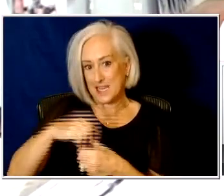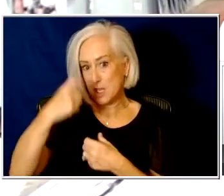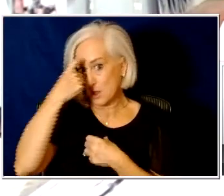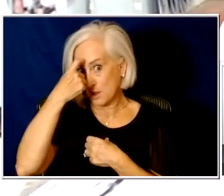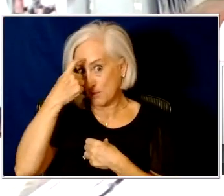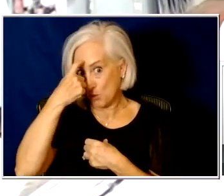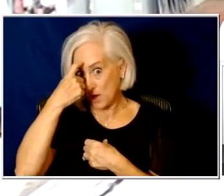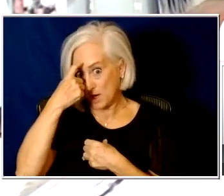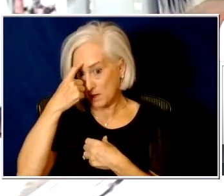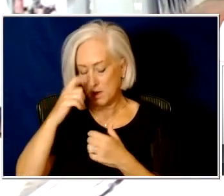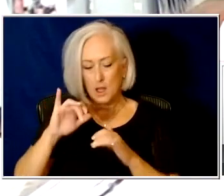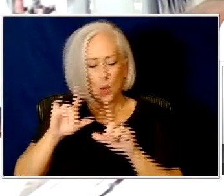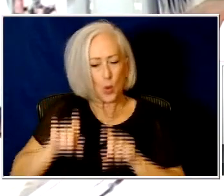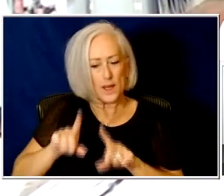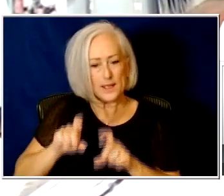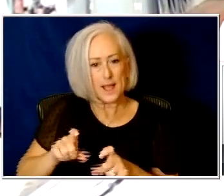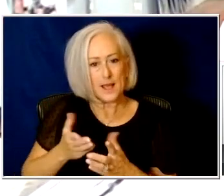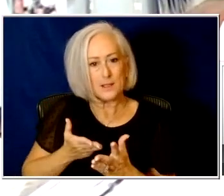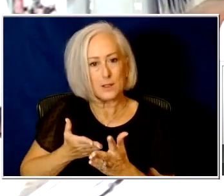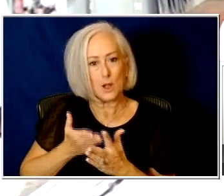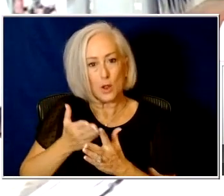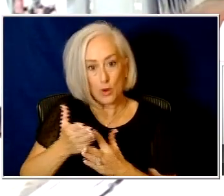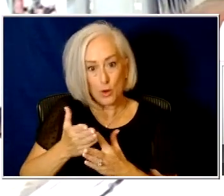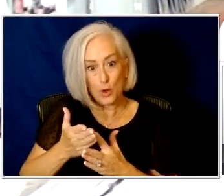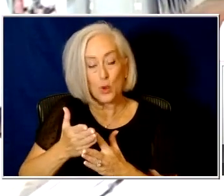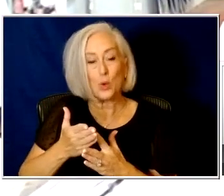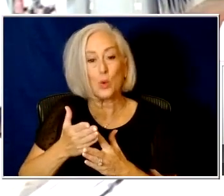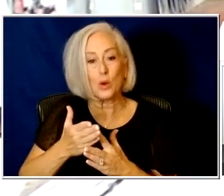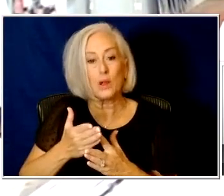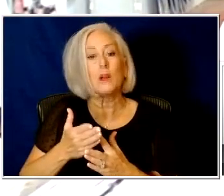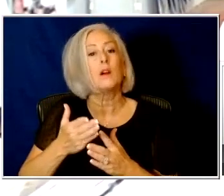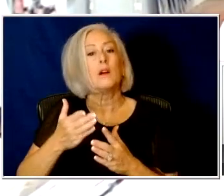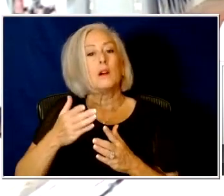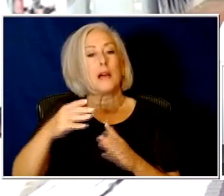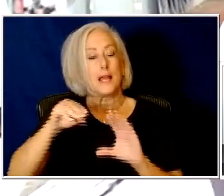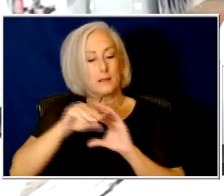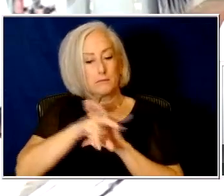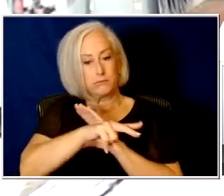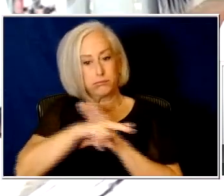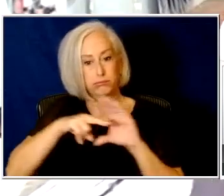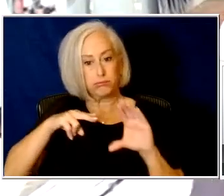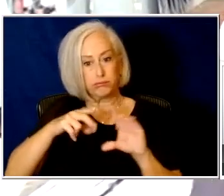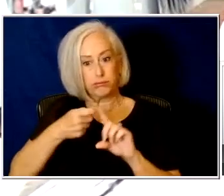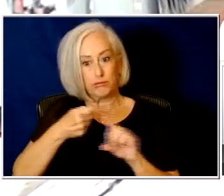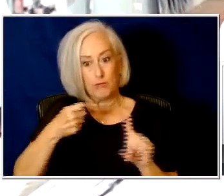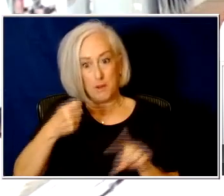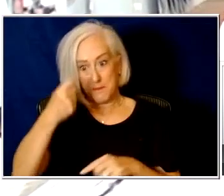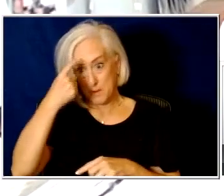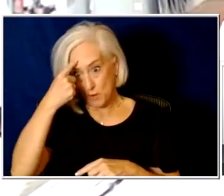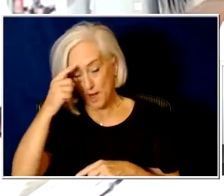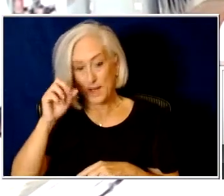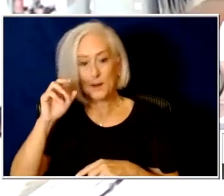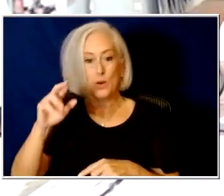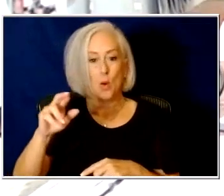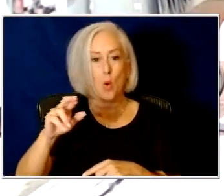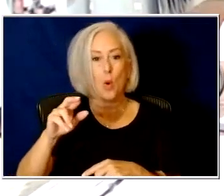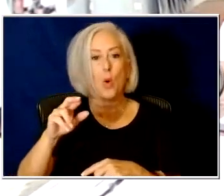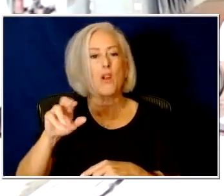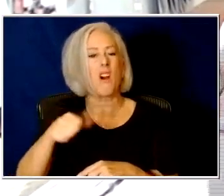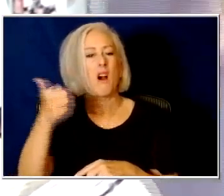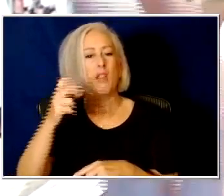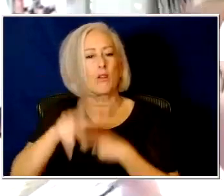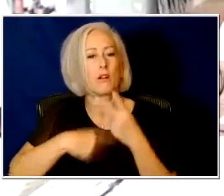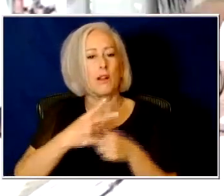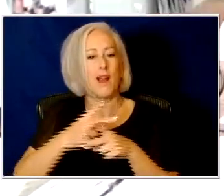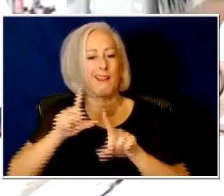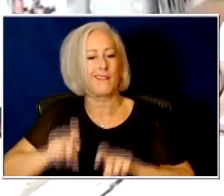So it's likely that we'll be, we're again, I'm